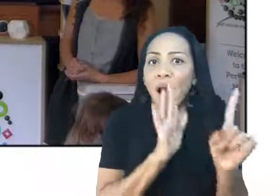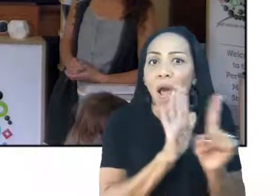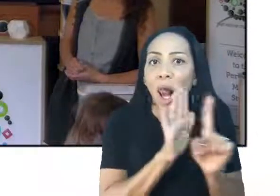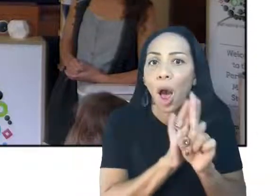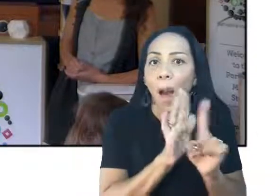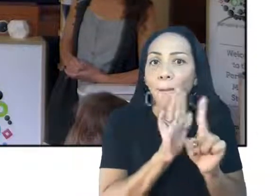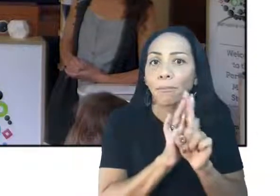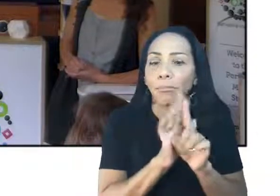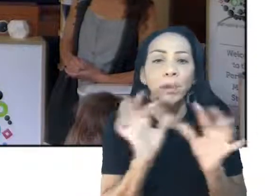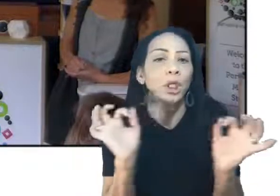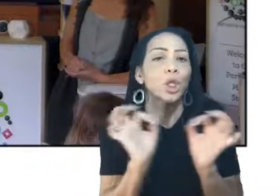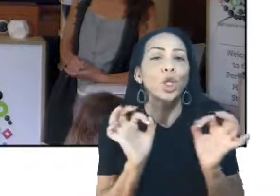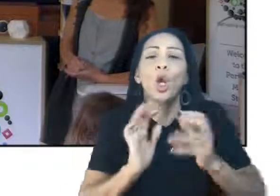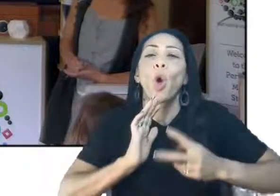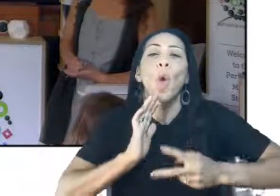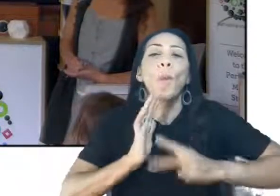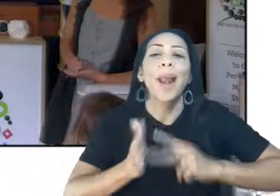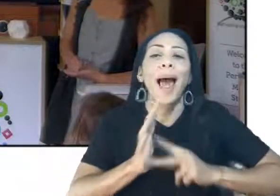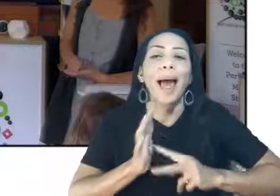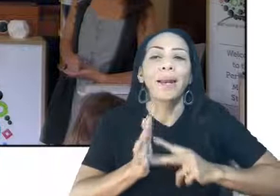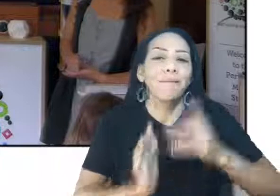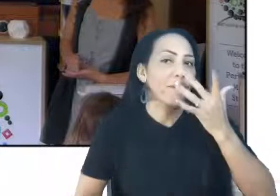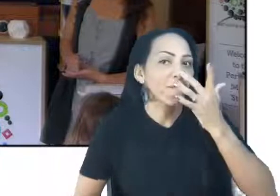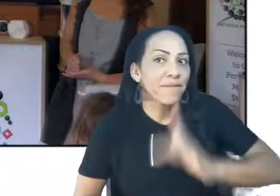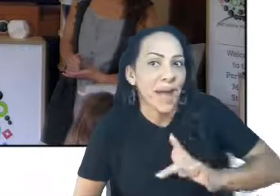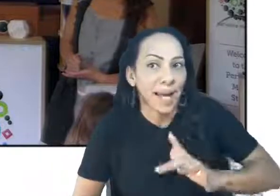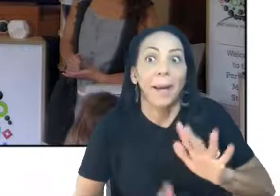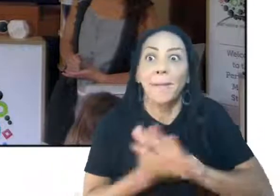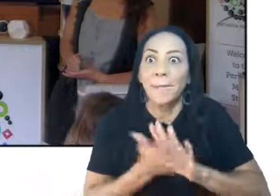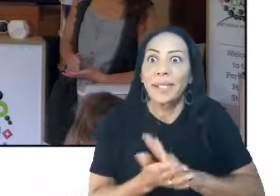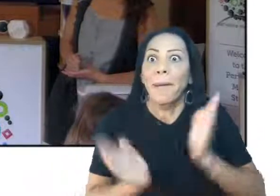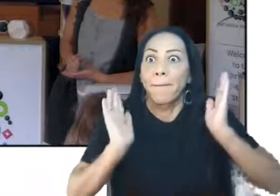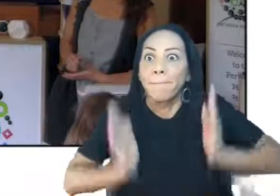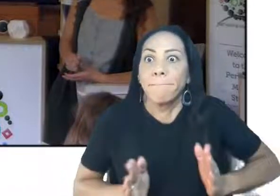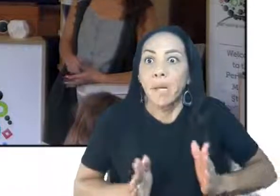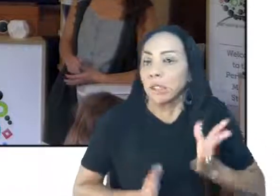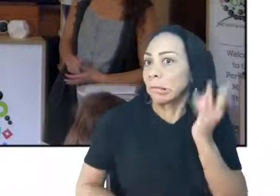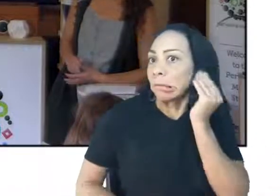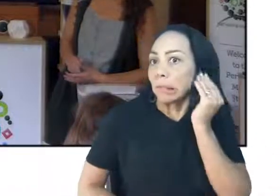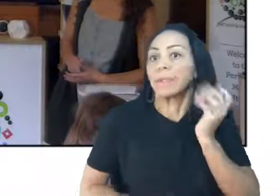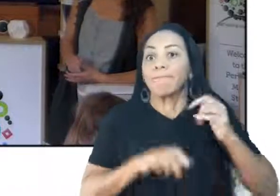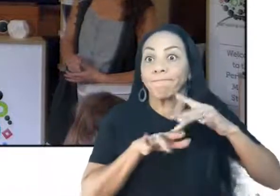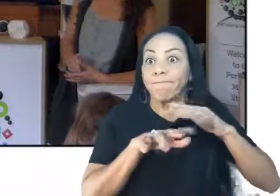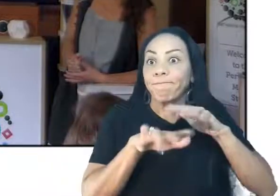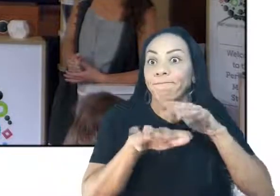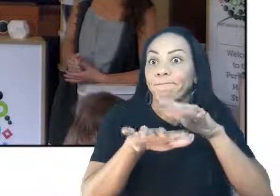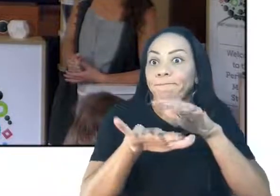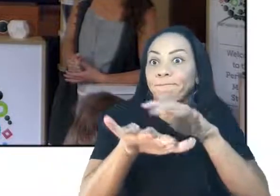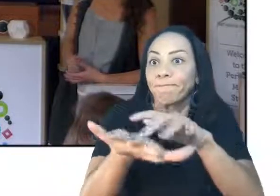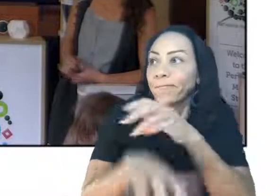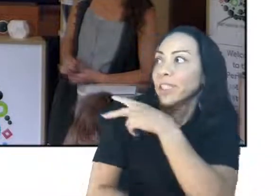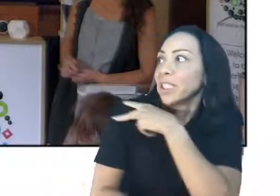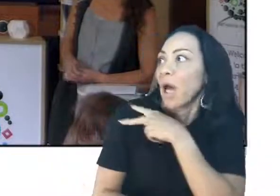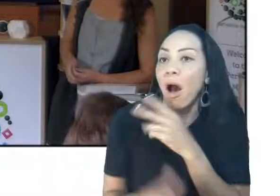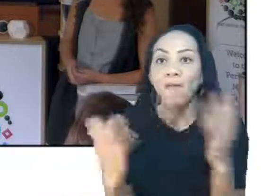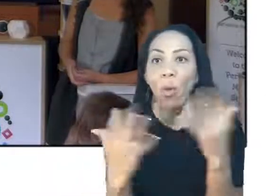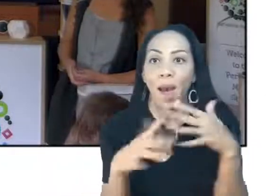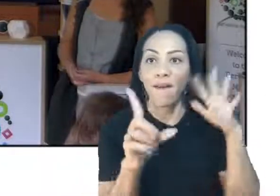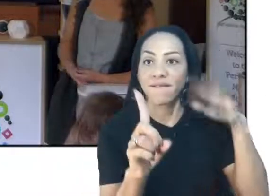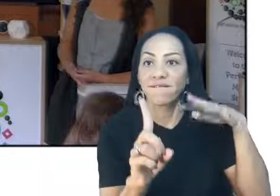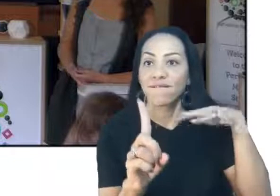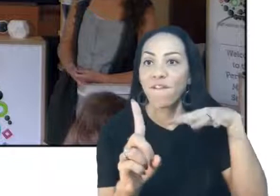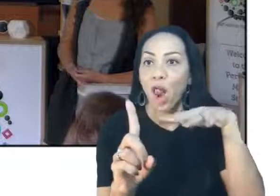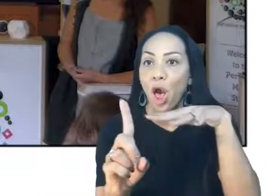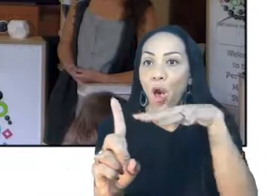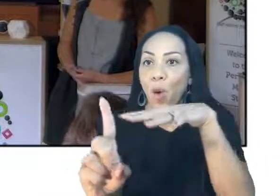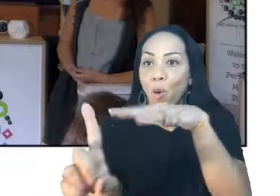real. So the studio team will direct you to the fire exits, which are at the other end of the studio on either side. And there are accessible